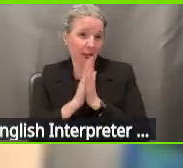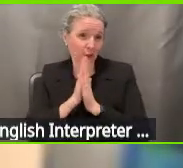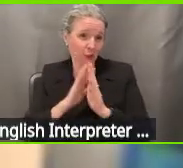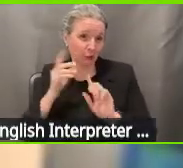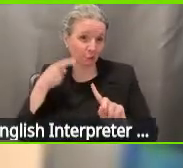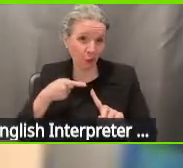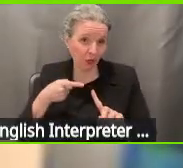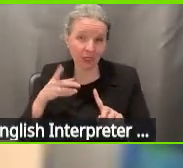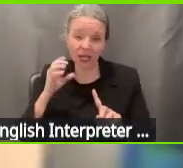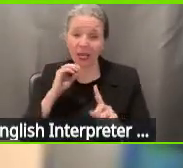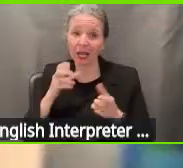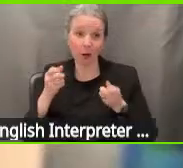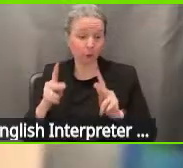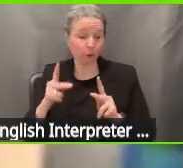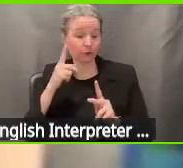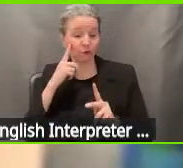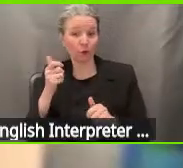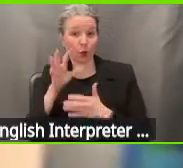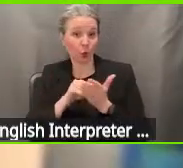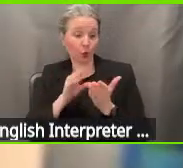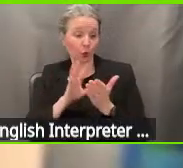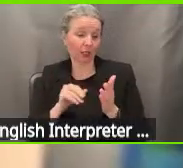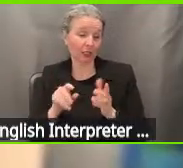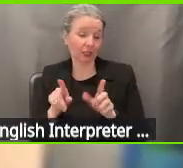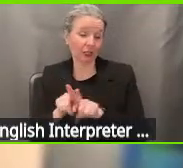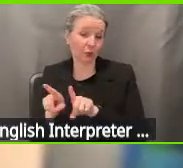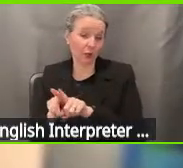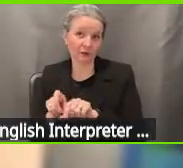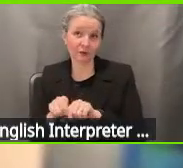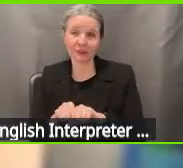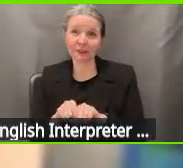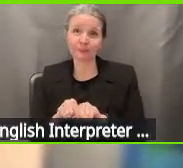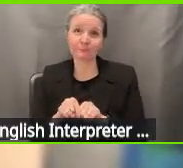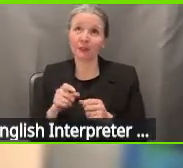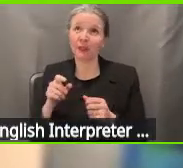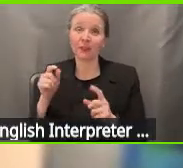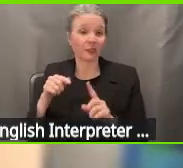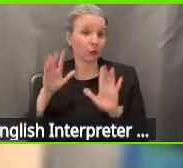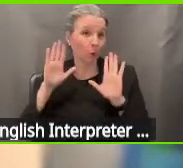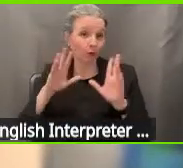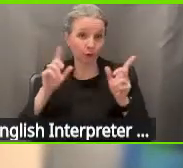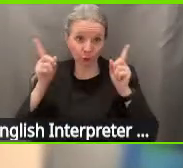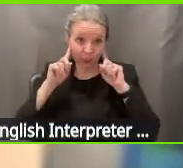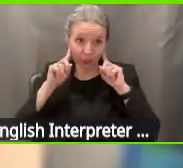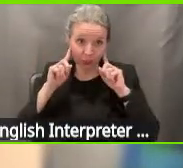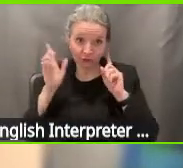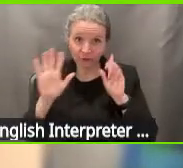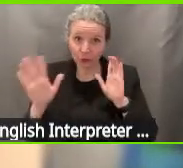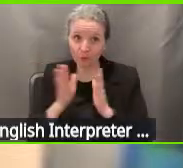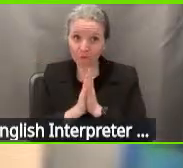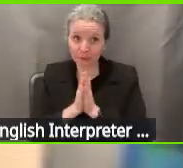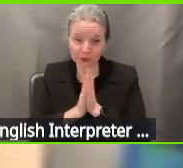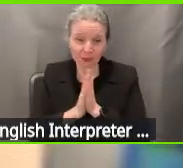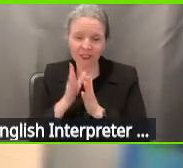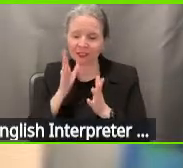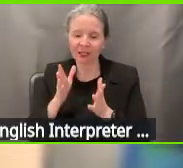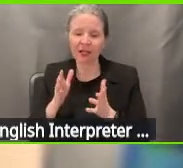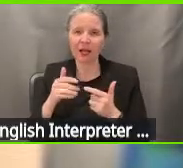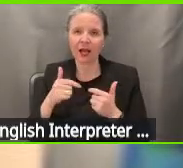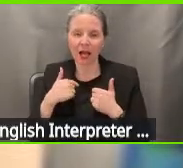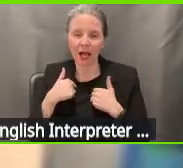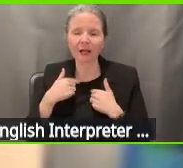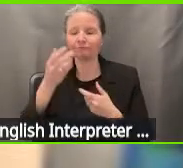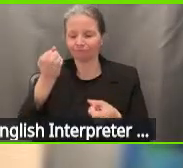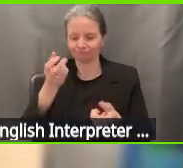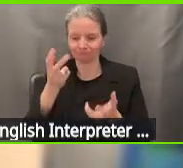and as an opportunity for learning is it's wonderful to hear. It's not lost on me on the energy